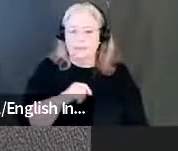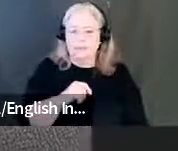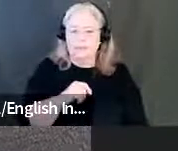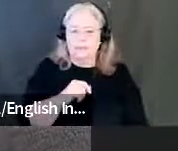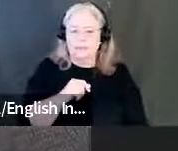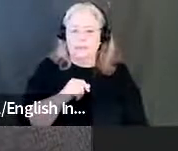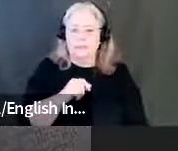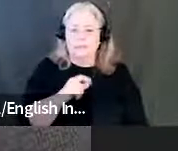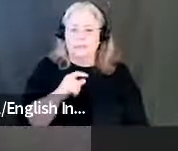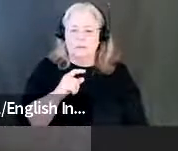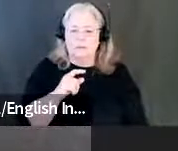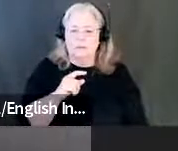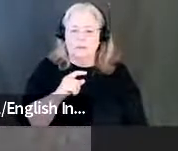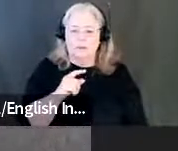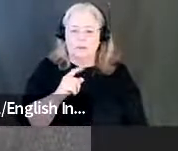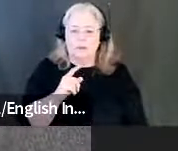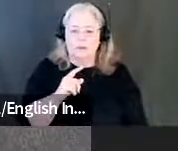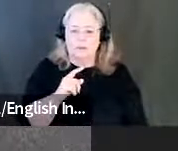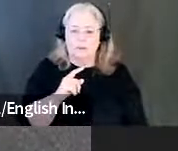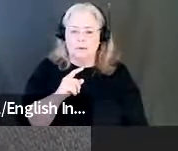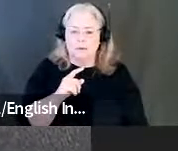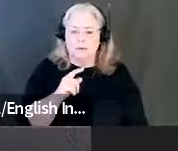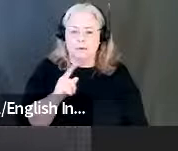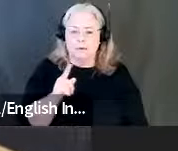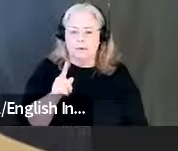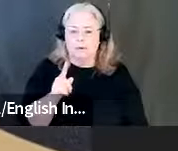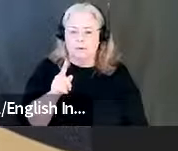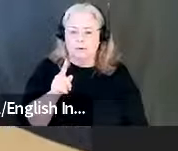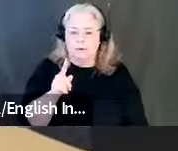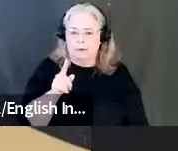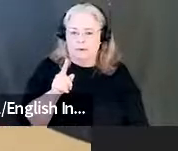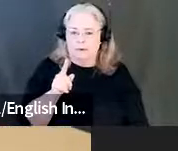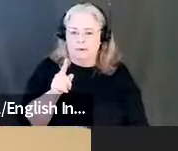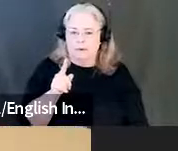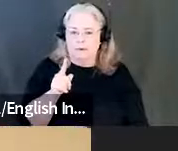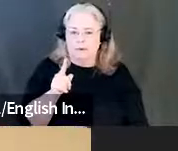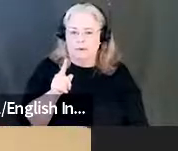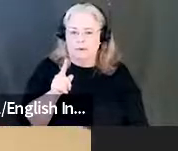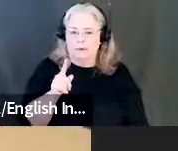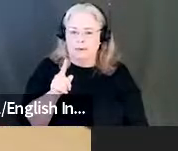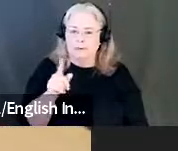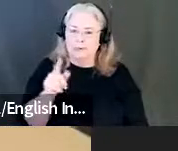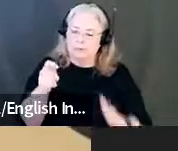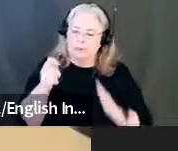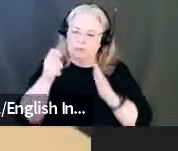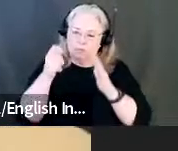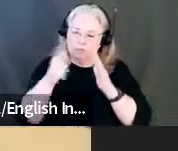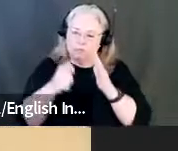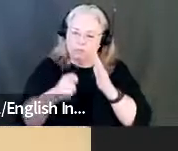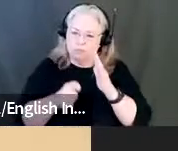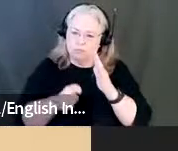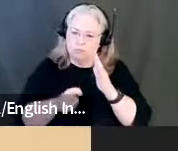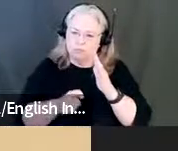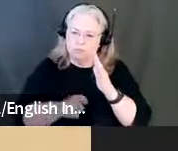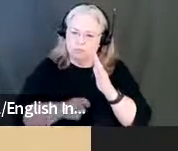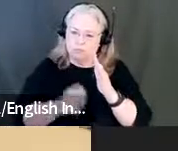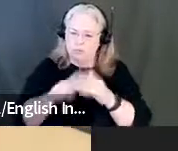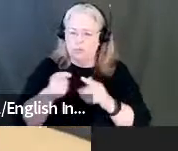same thing, I'm going to tip it upside down and I've got the lip down here and now I'm lining that